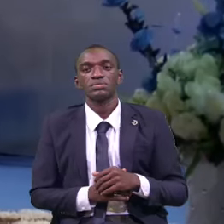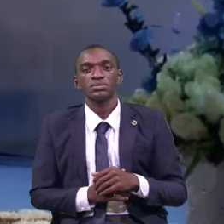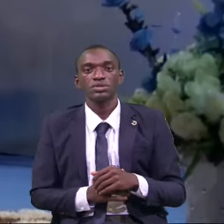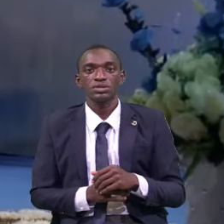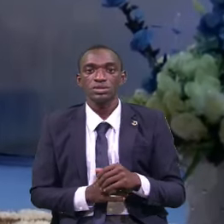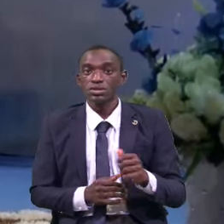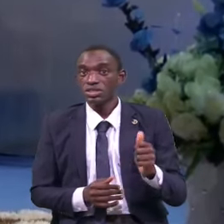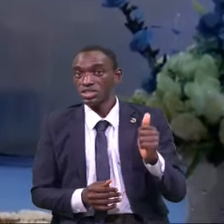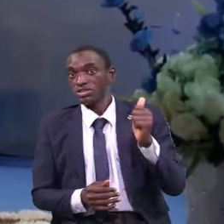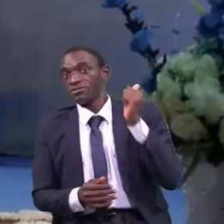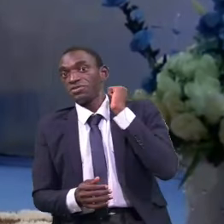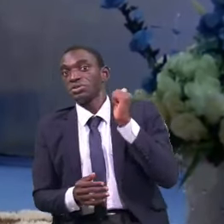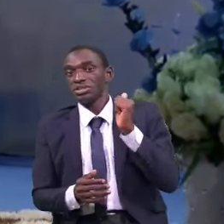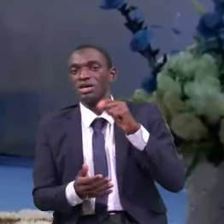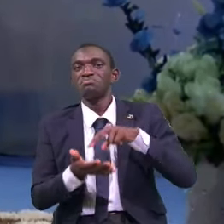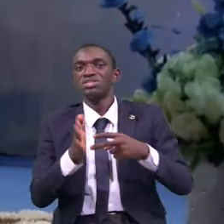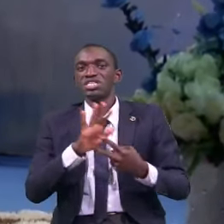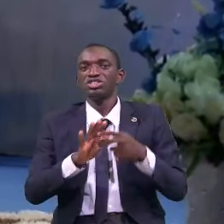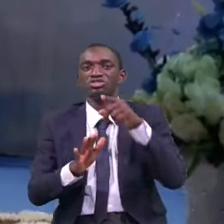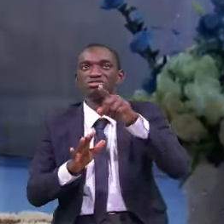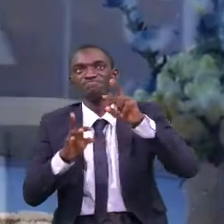Refusal is rebellion.